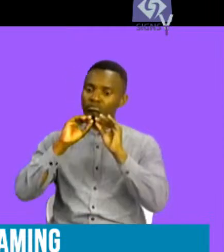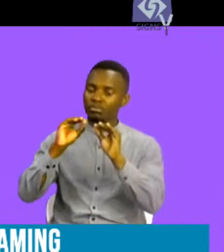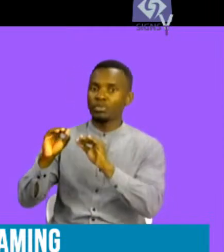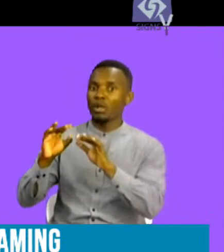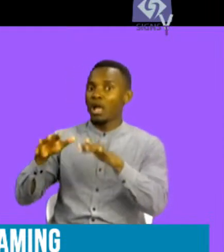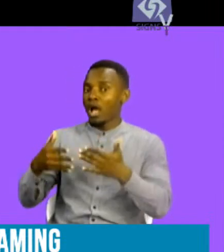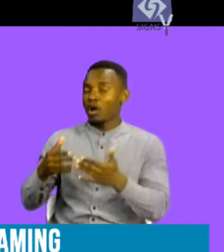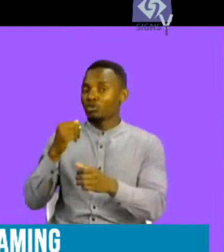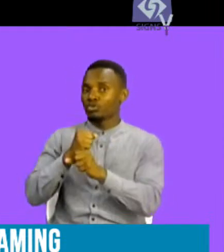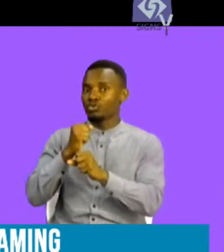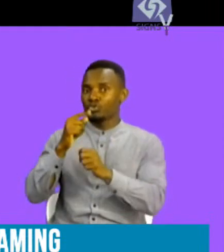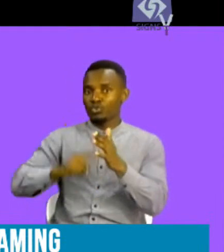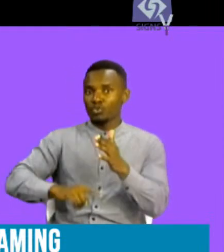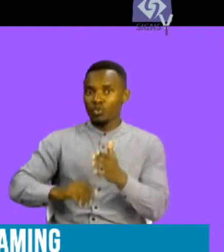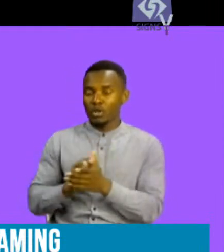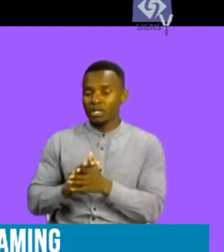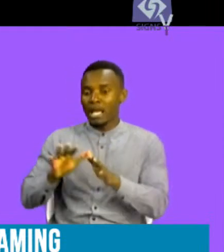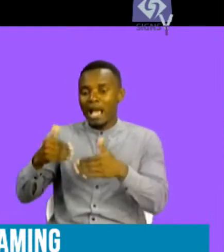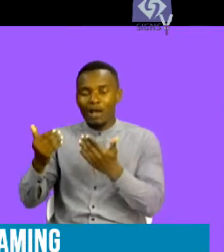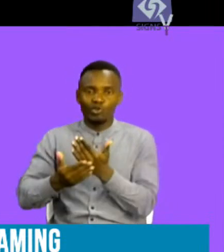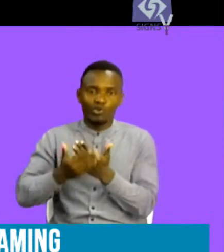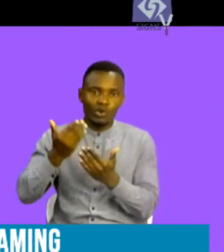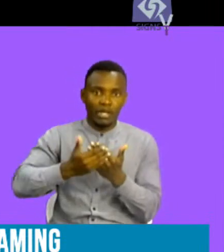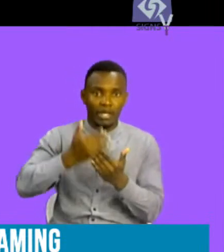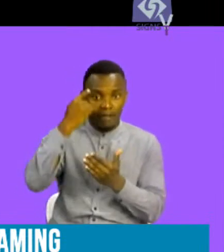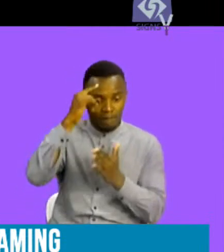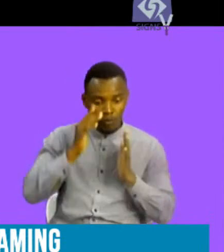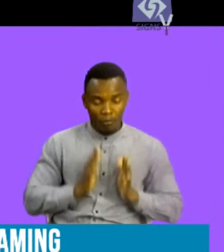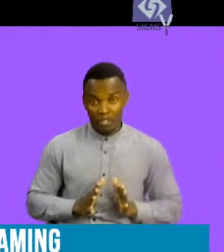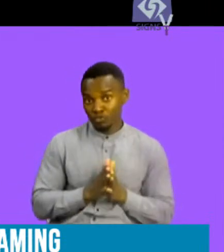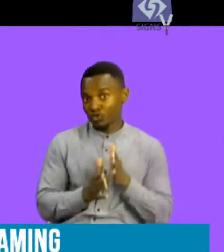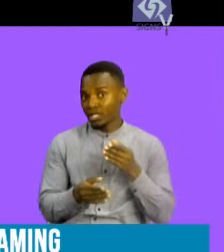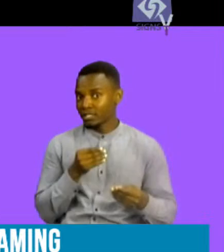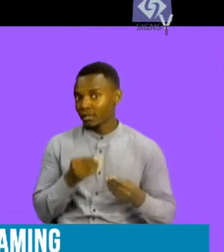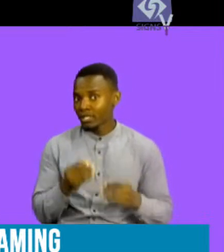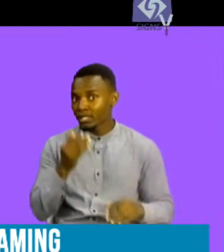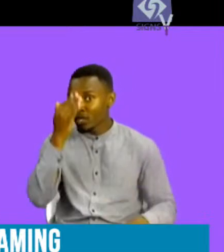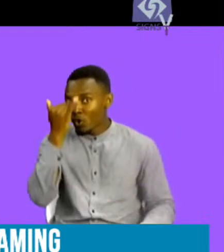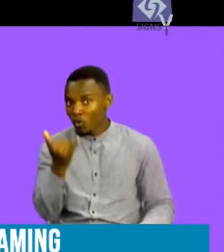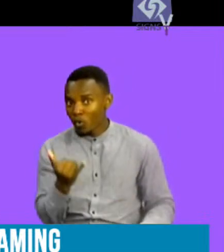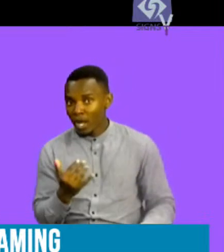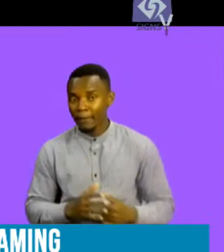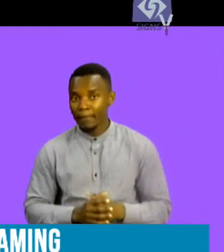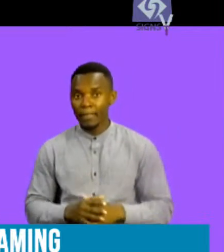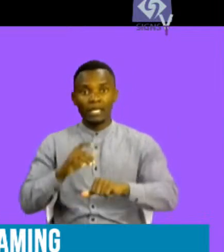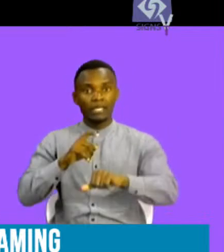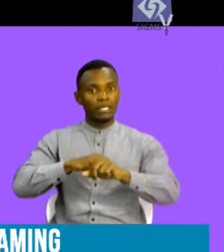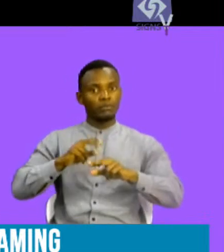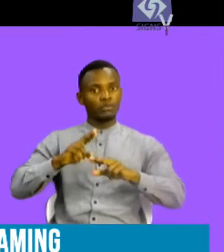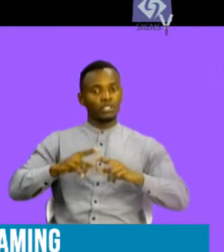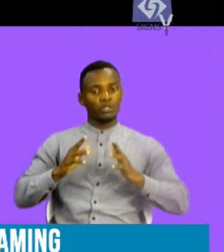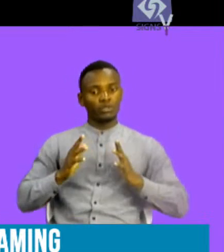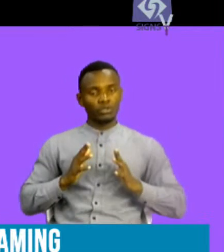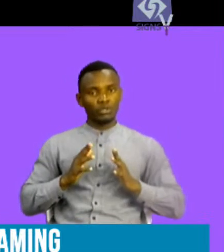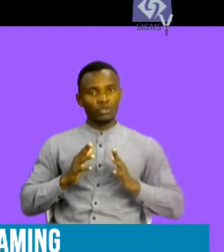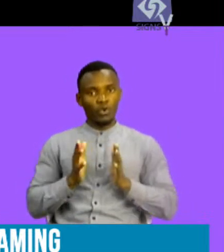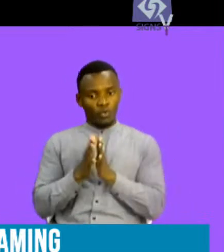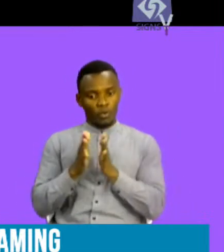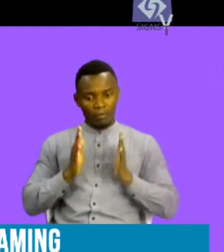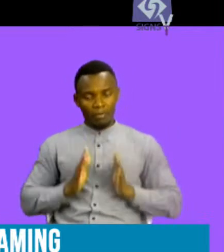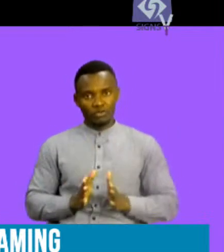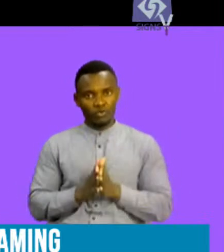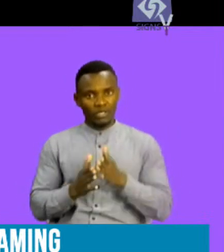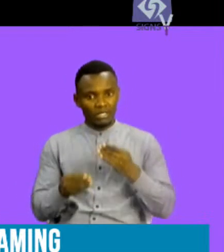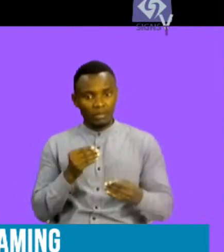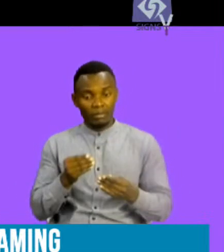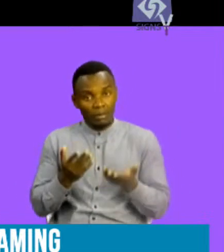do to that person or how to handle. Because when you see to people living with disabilities, at times there is